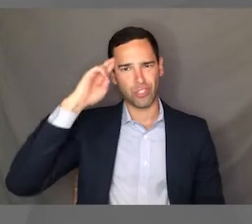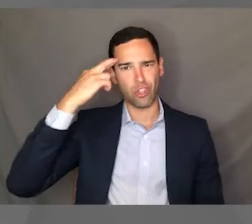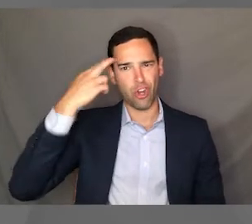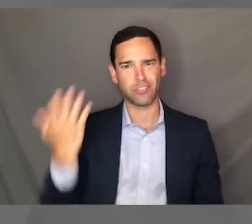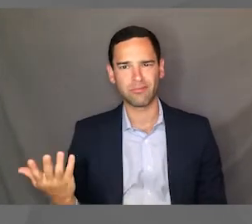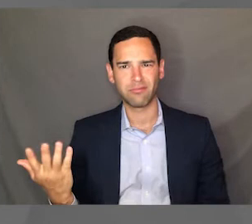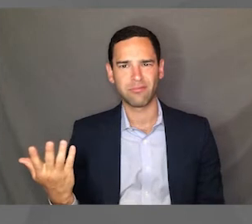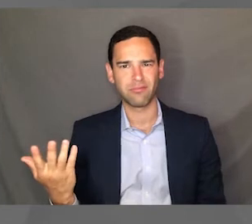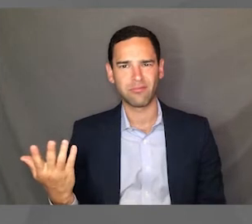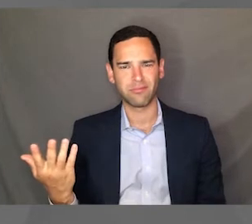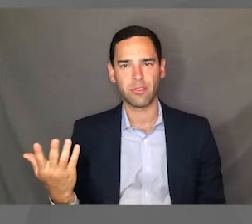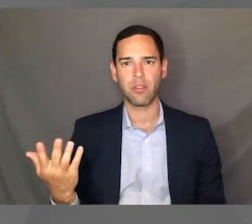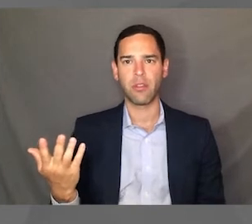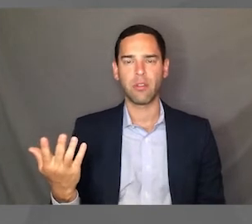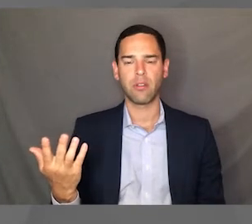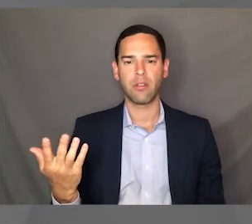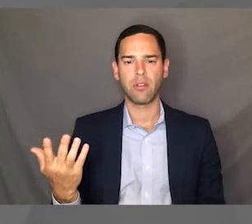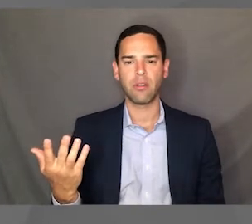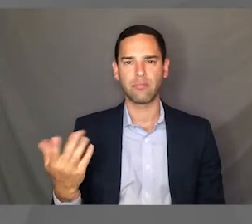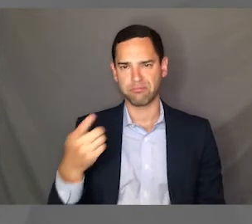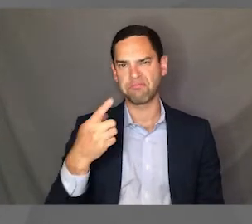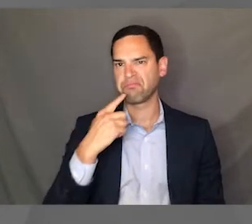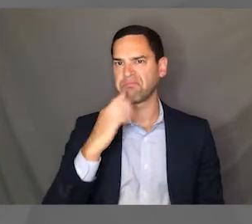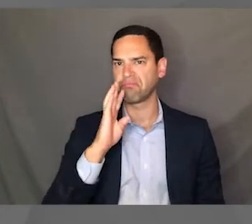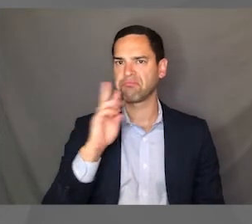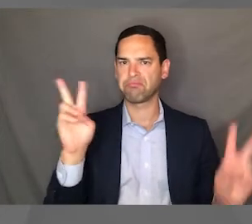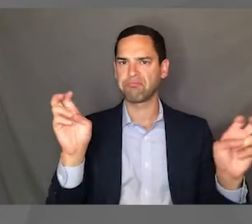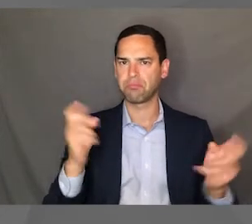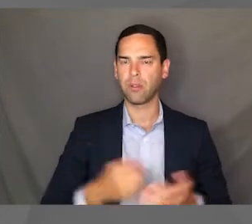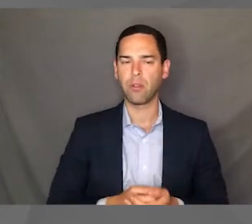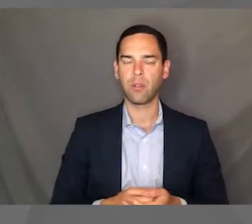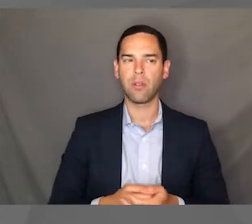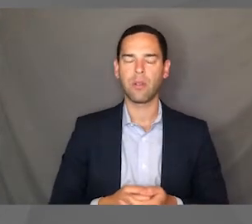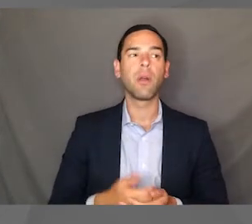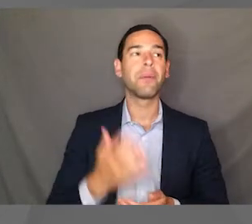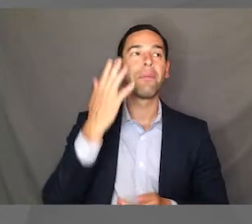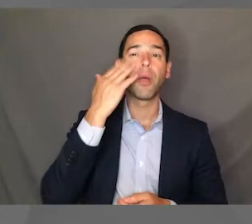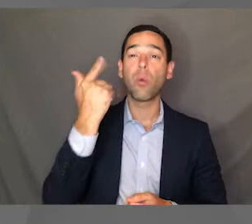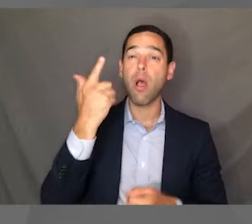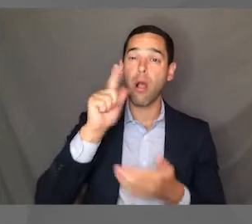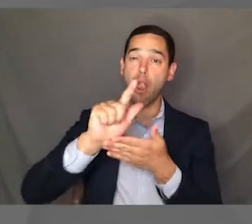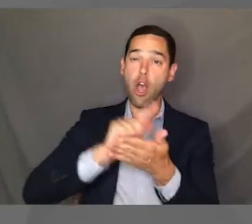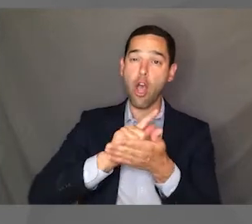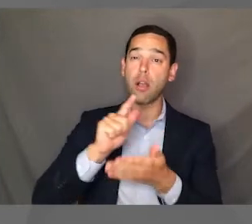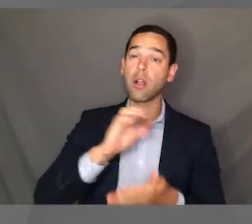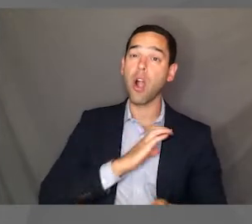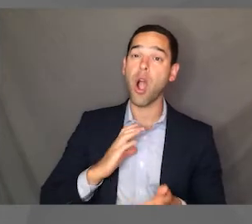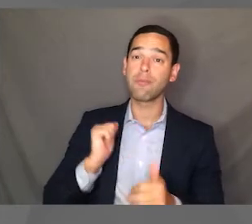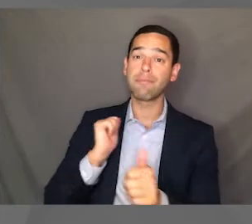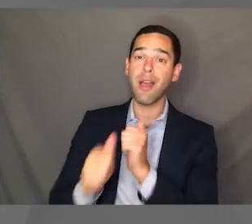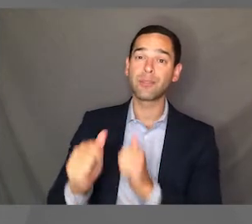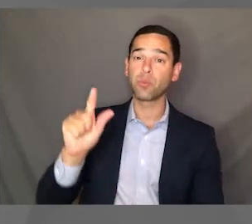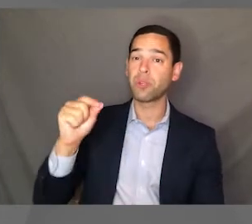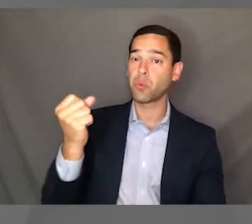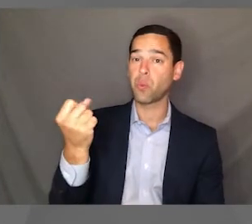that there was a law that Congress passed back in